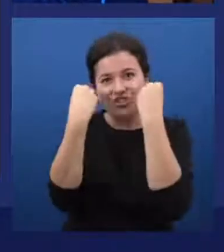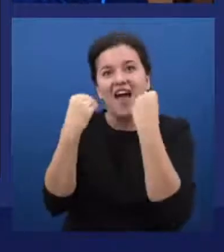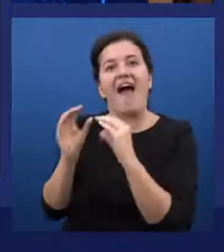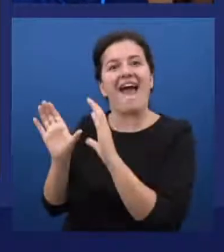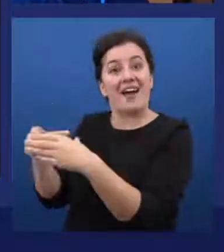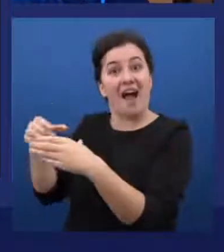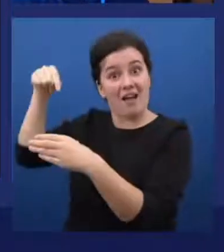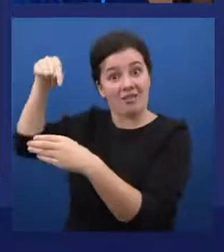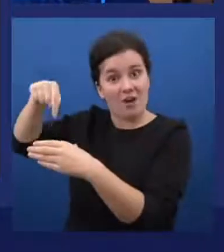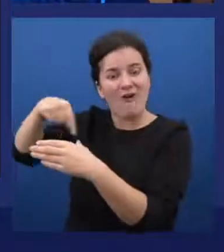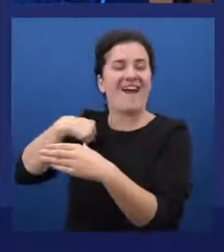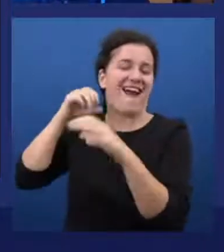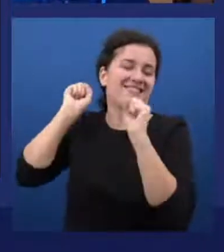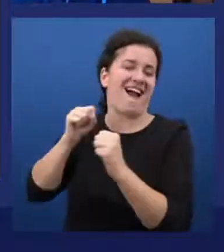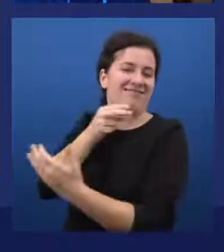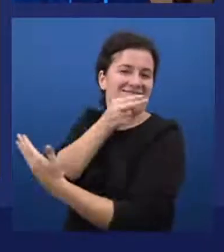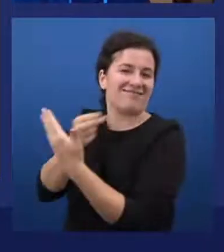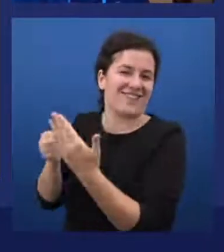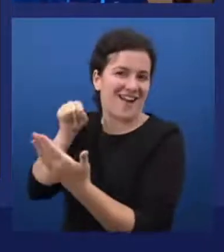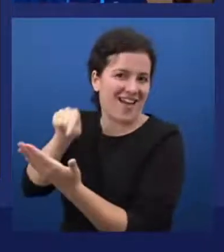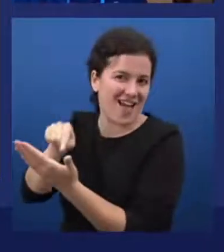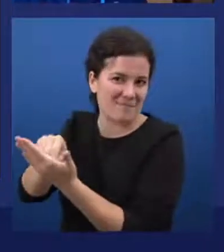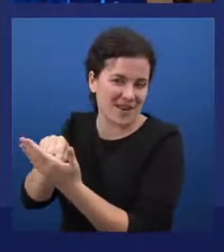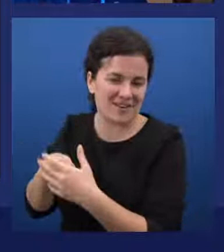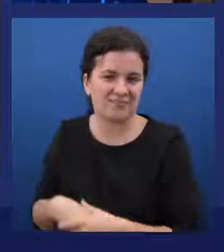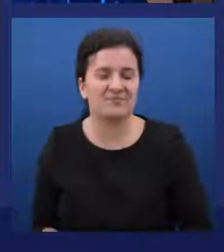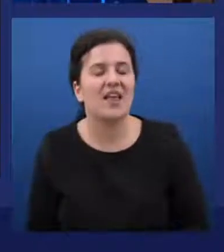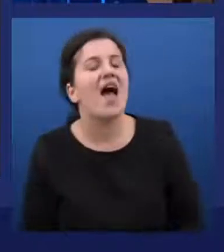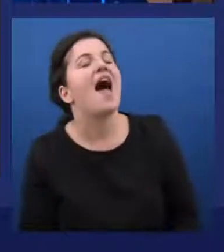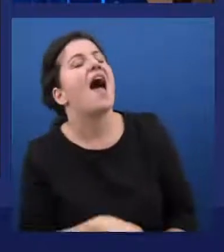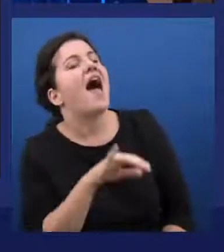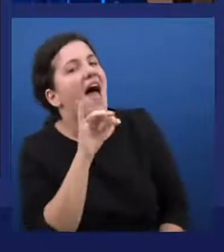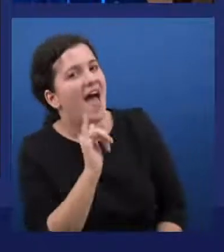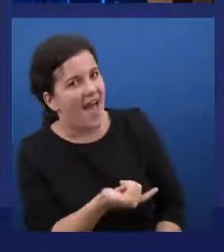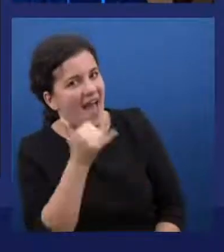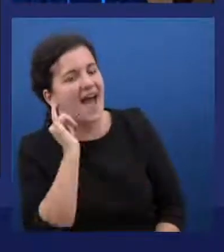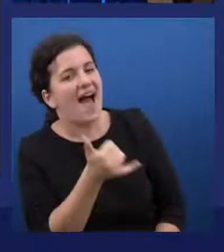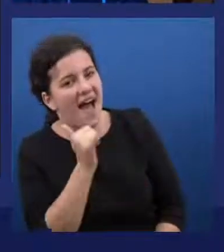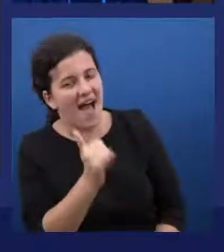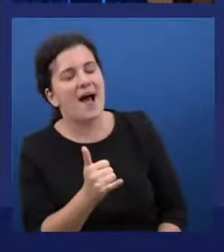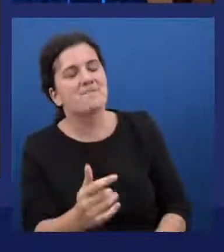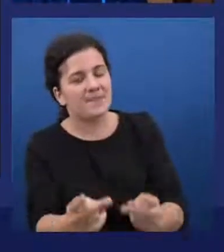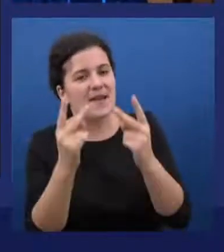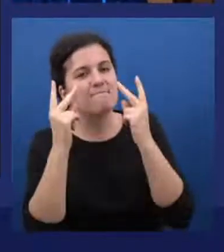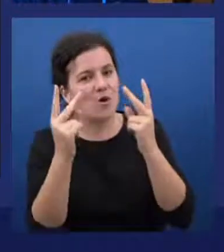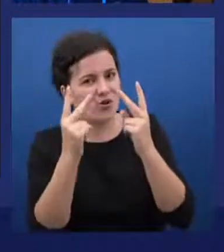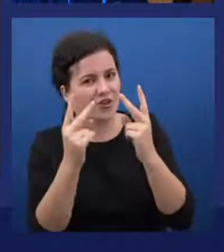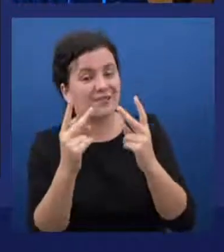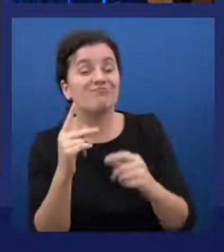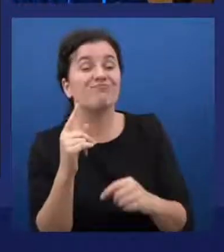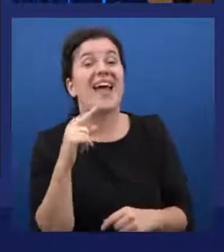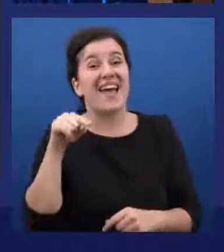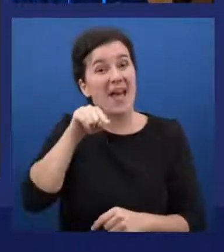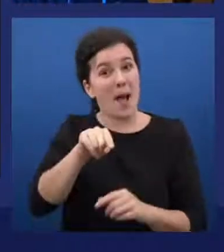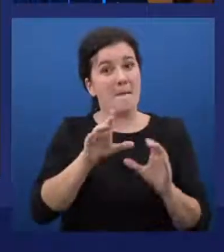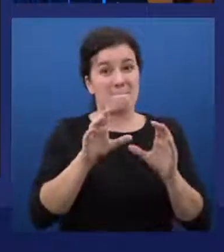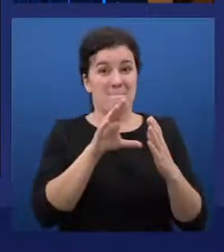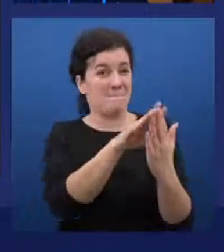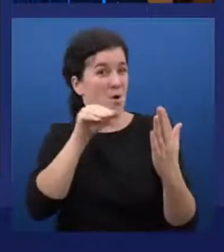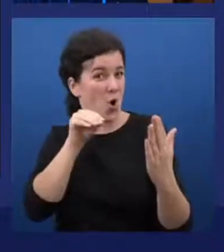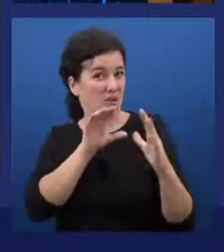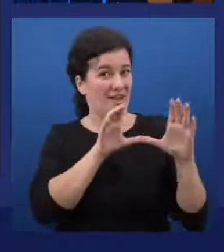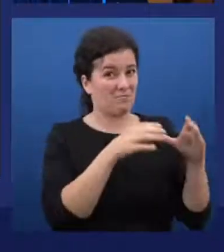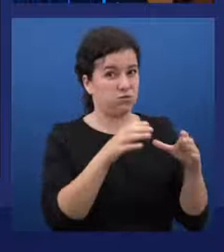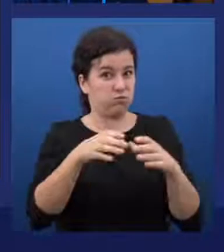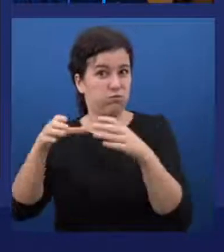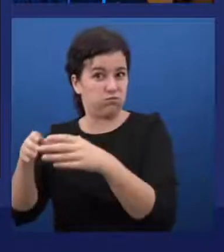that. Yeah, I mean, and that's the thing I think is important, is that this particular model is not going to do anything outside